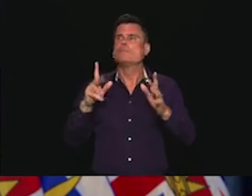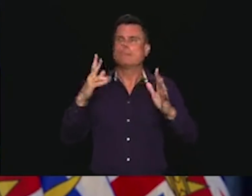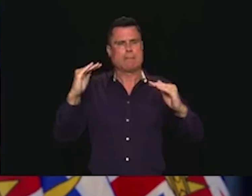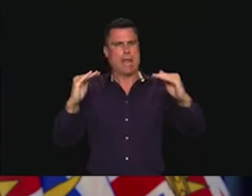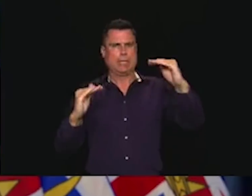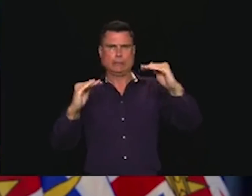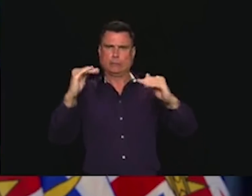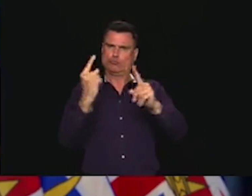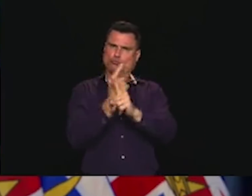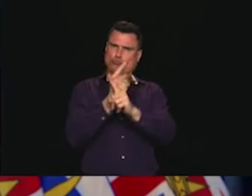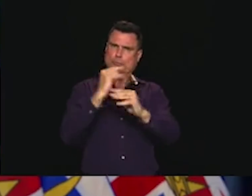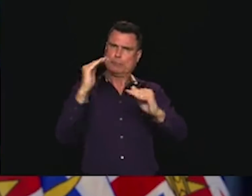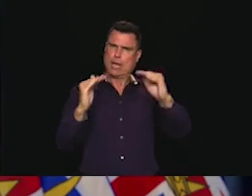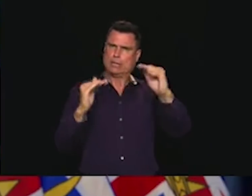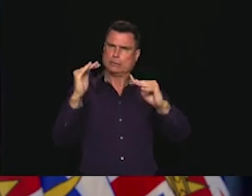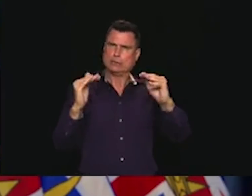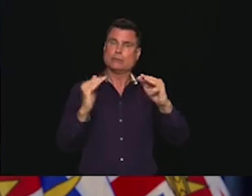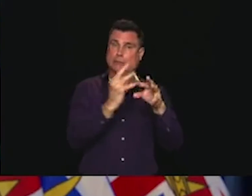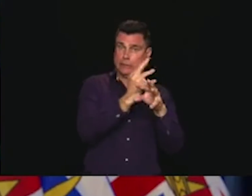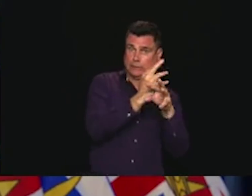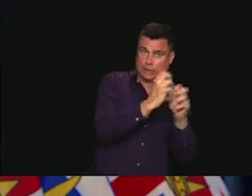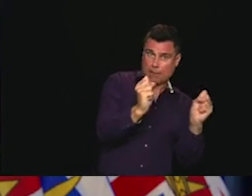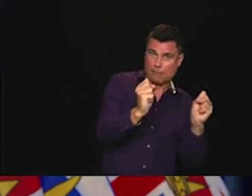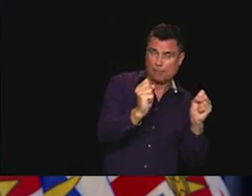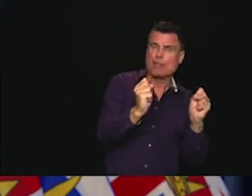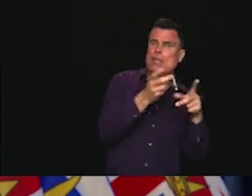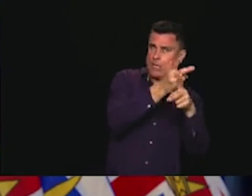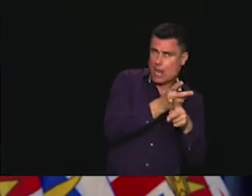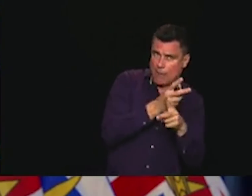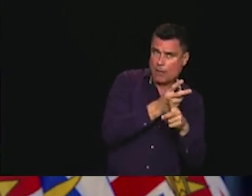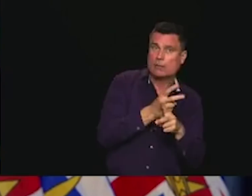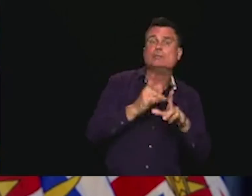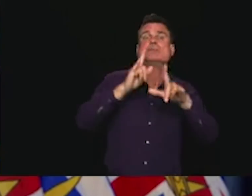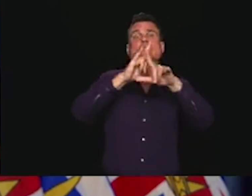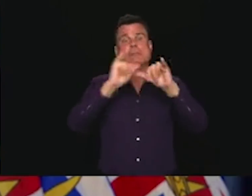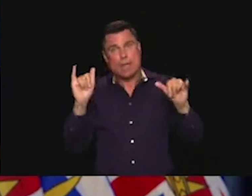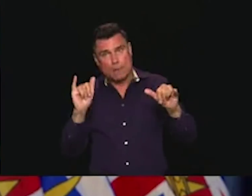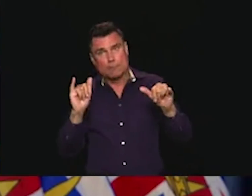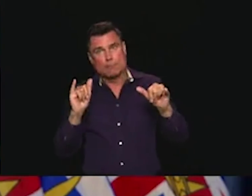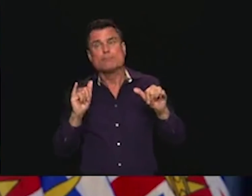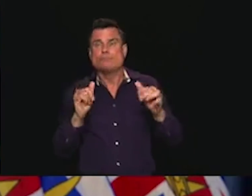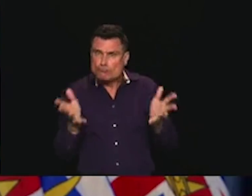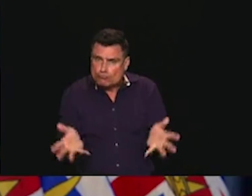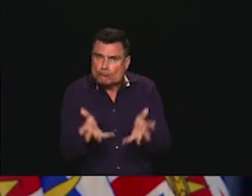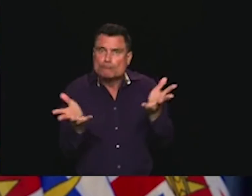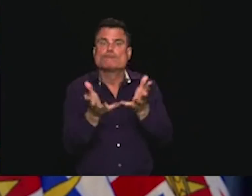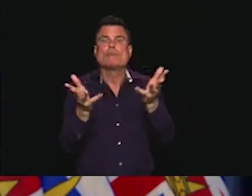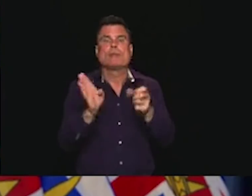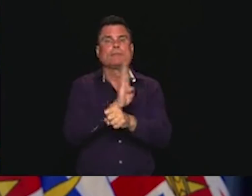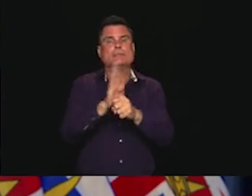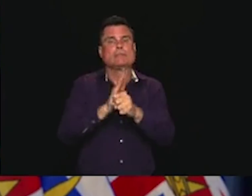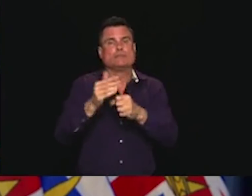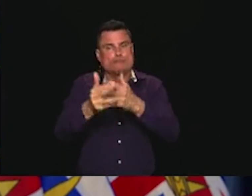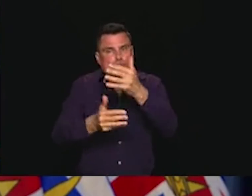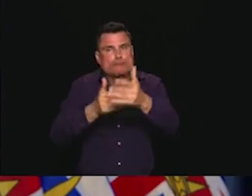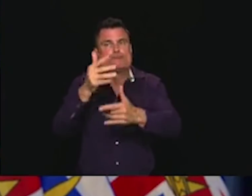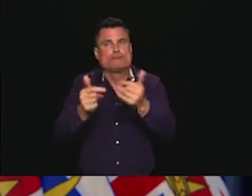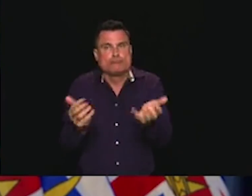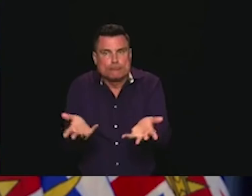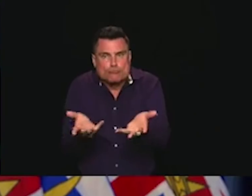doing to protect our businesses, our employees, and our customers. As we know, the WorkSafe BC and the public